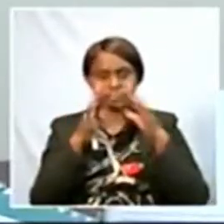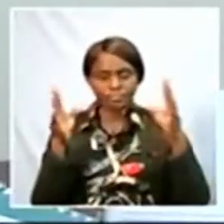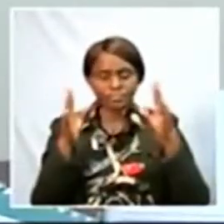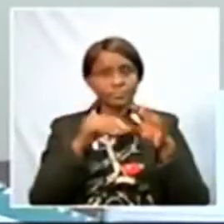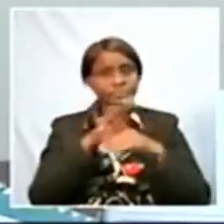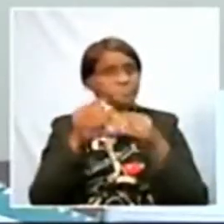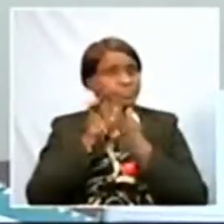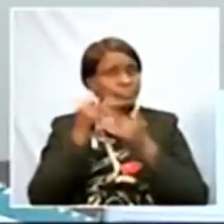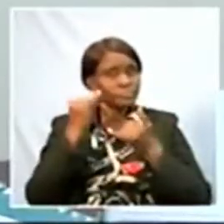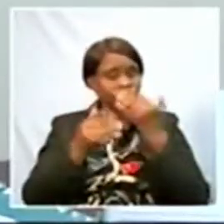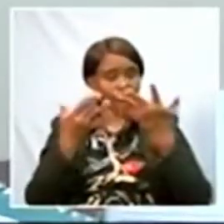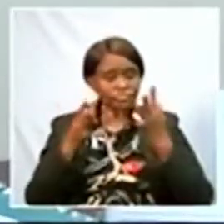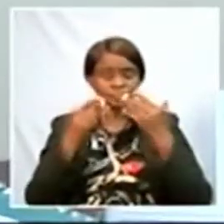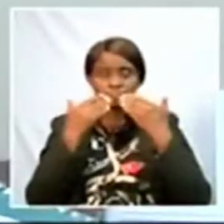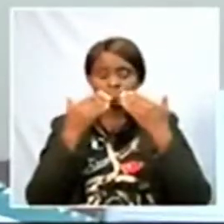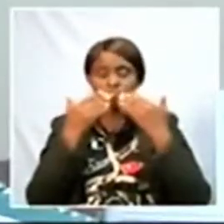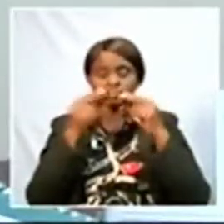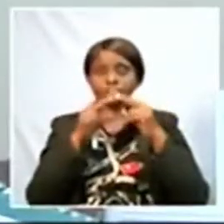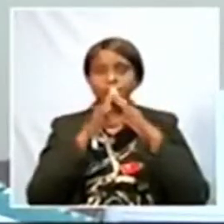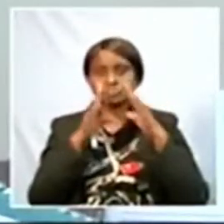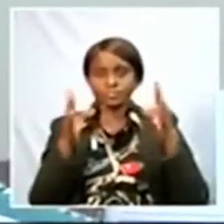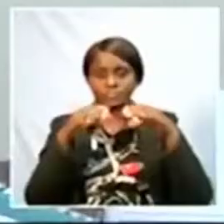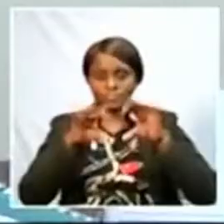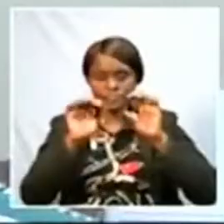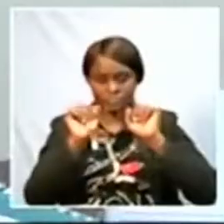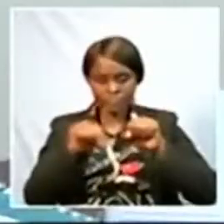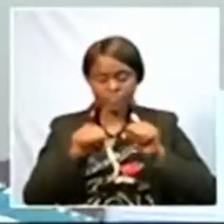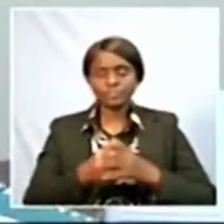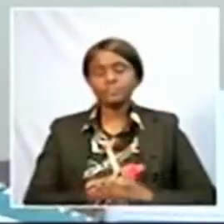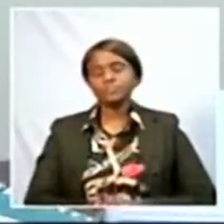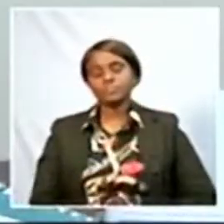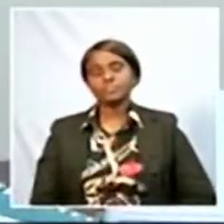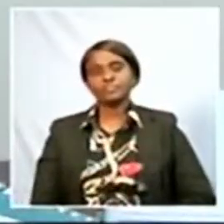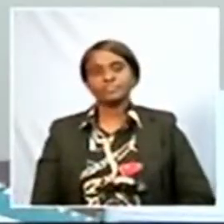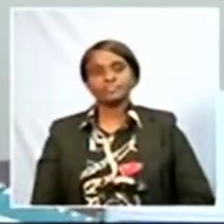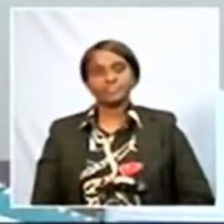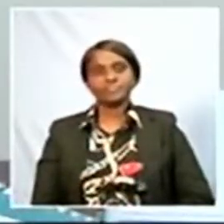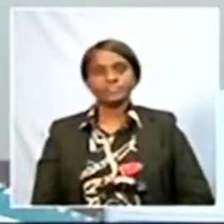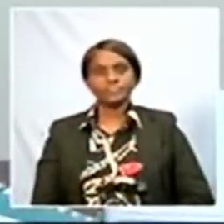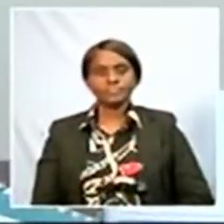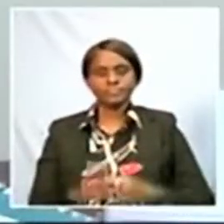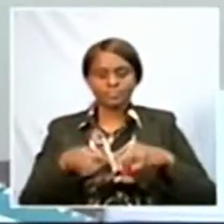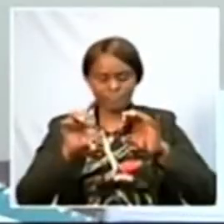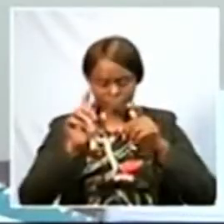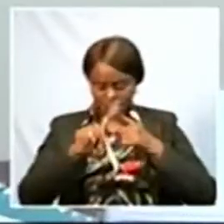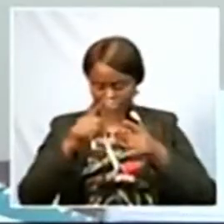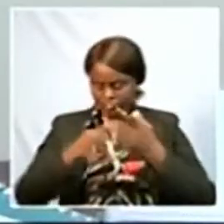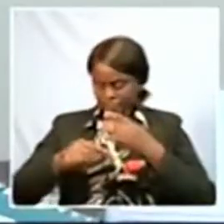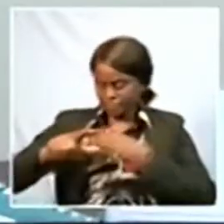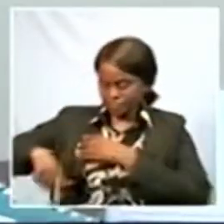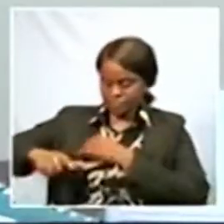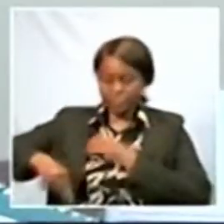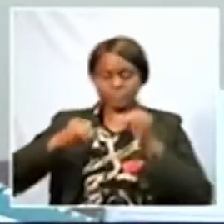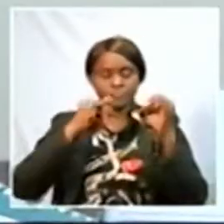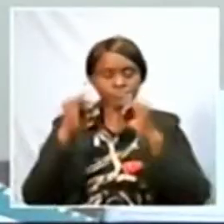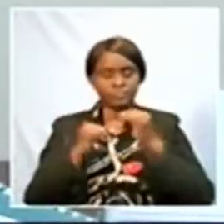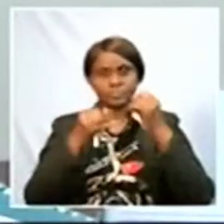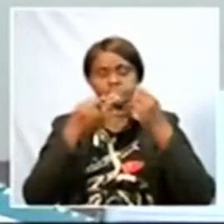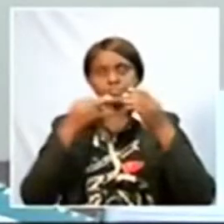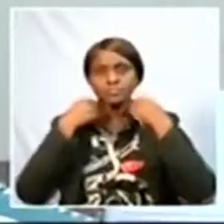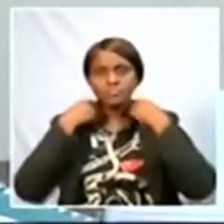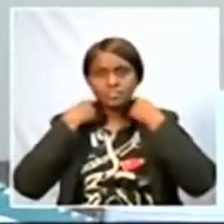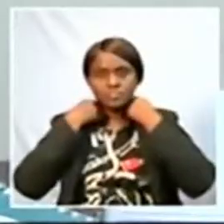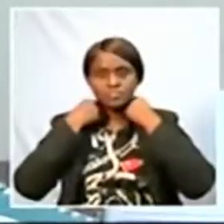all? Yes, Chair. Thank you very much. Please proceed. I'll proceed to delayed implementation of